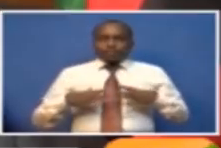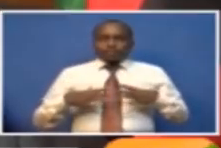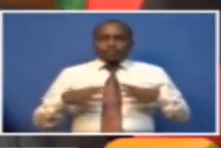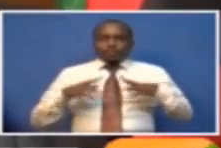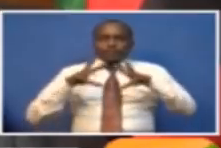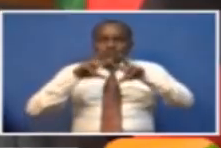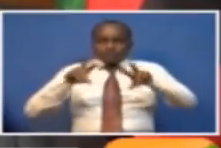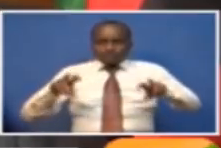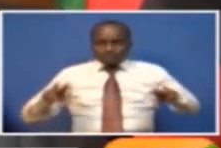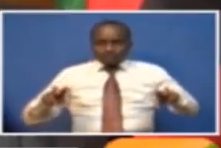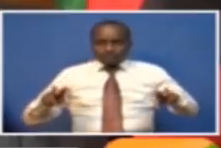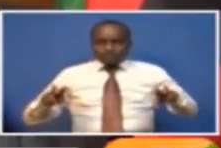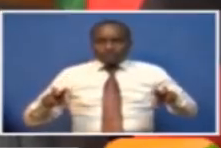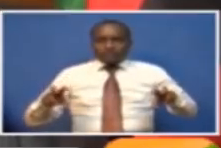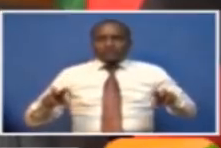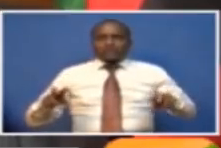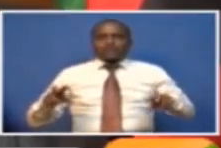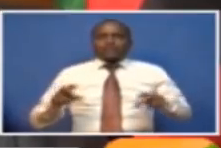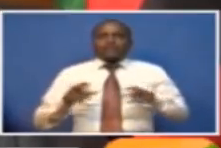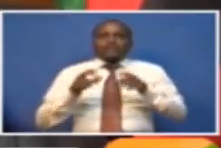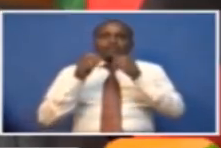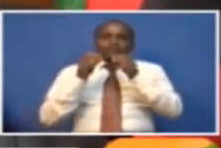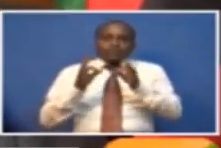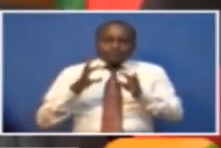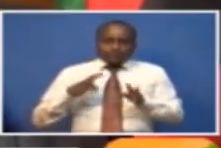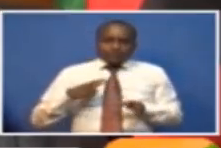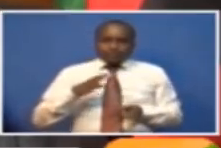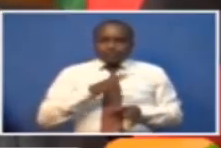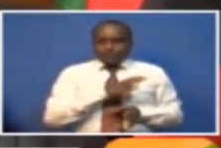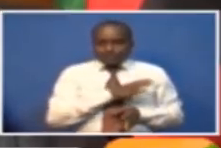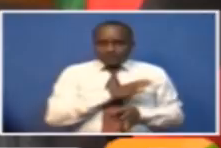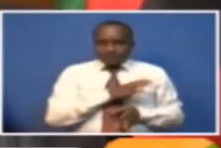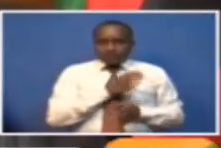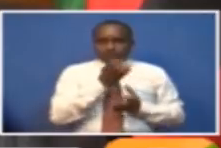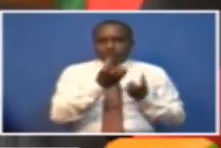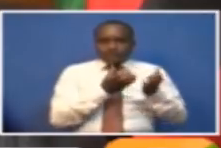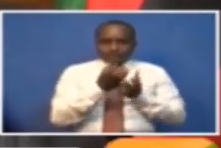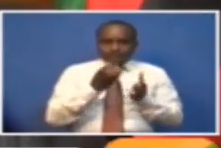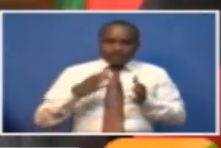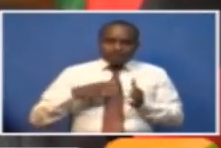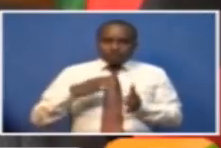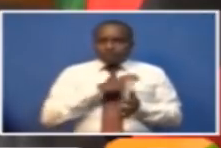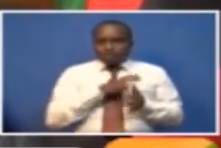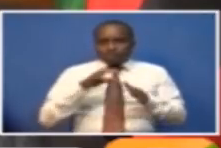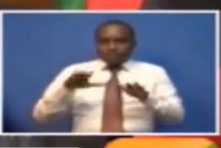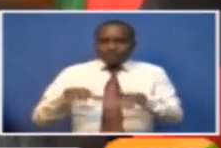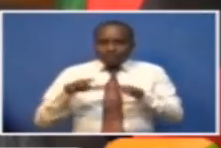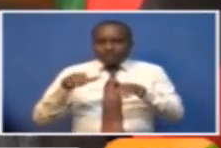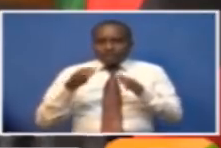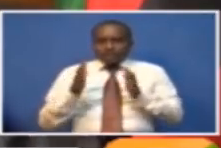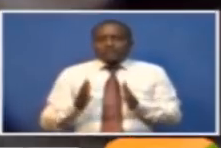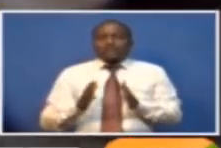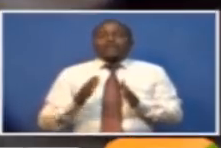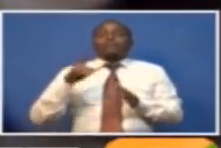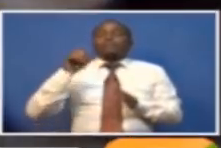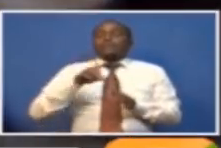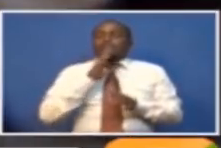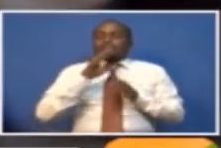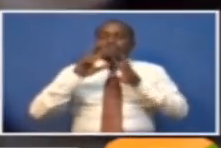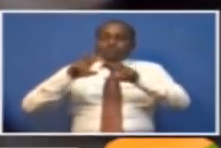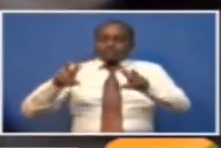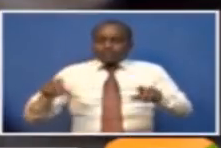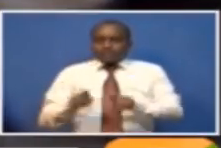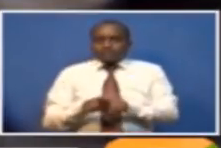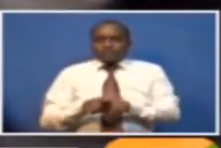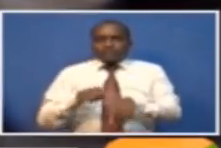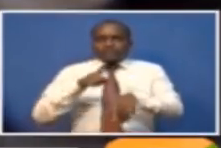the ones who are making allegations, even the Committee of Trade and Committee of Agriculture must be investigated, because the moment